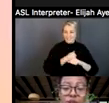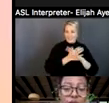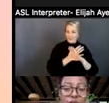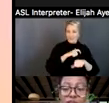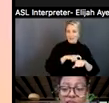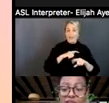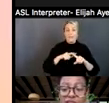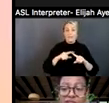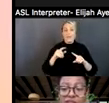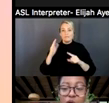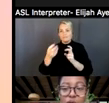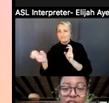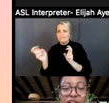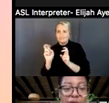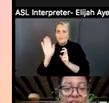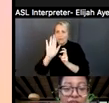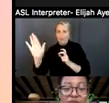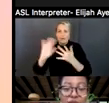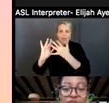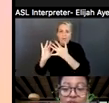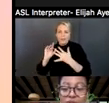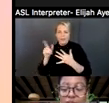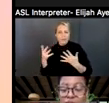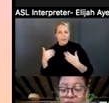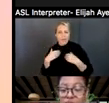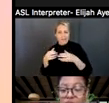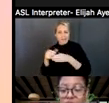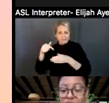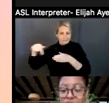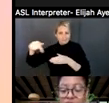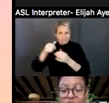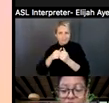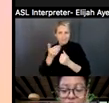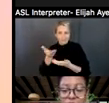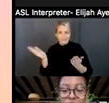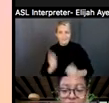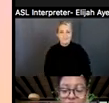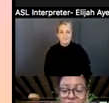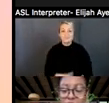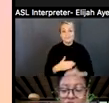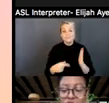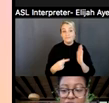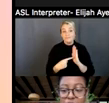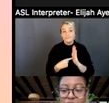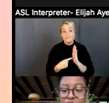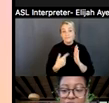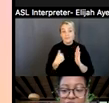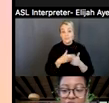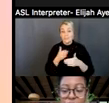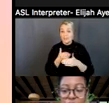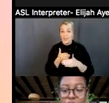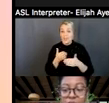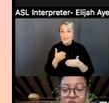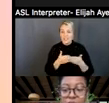the circles and networks that you have around you. Some examples, we share some of this in